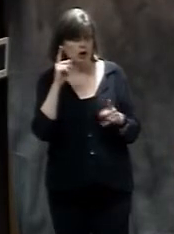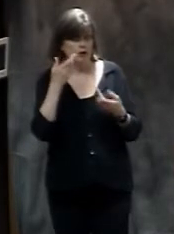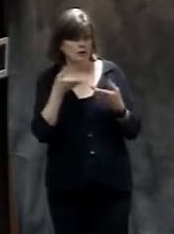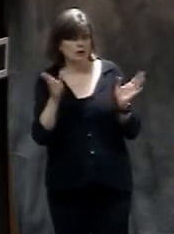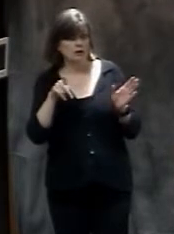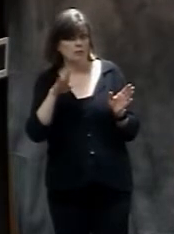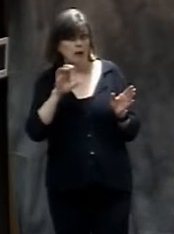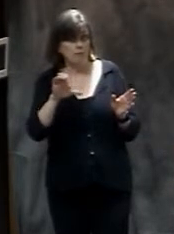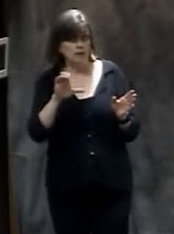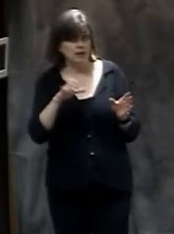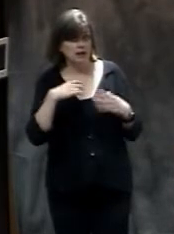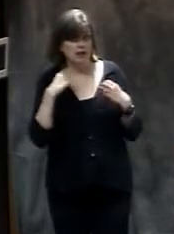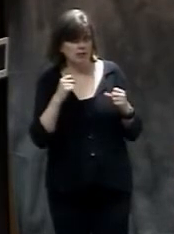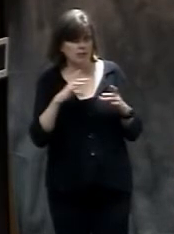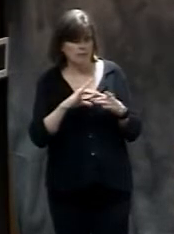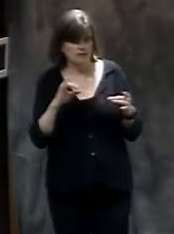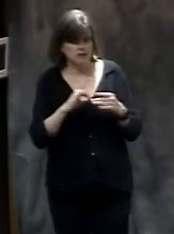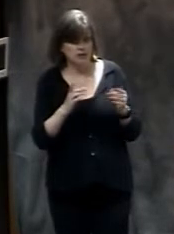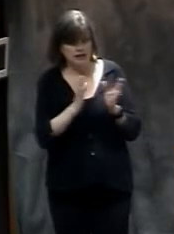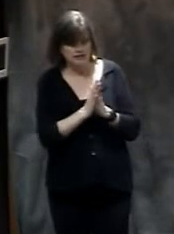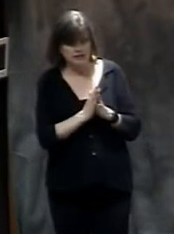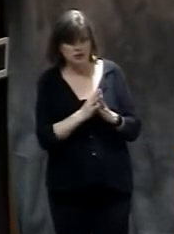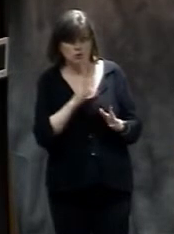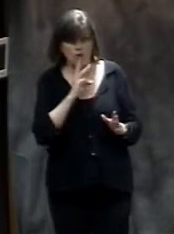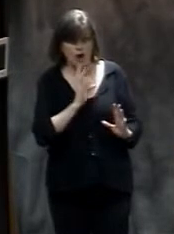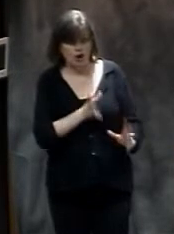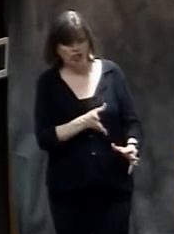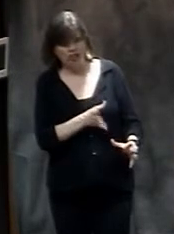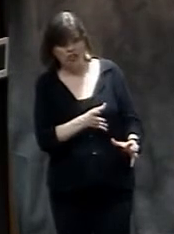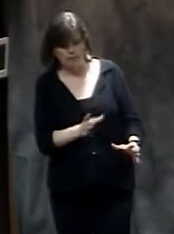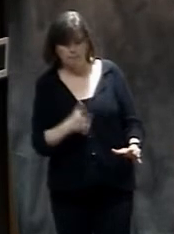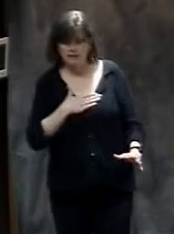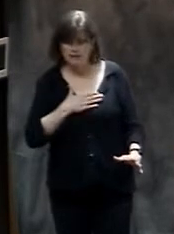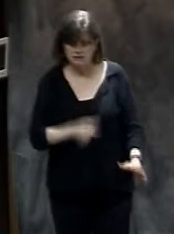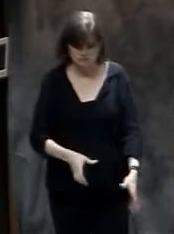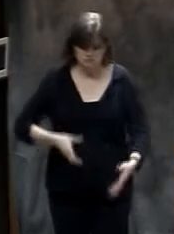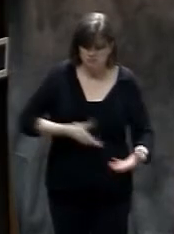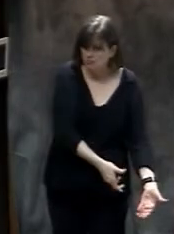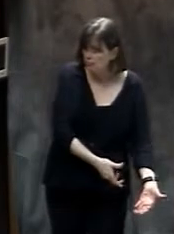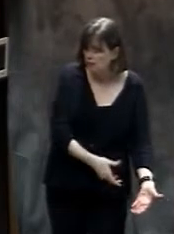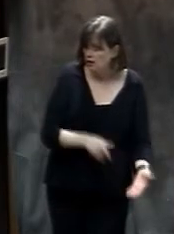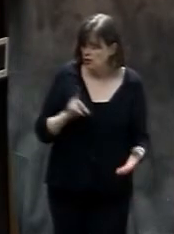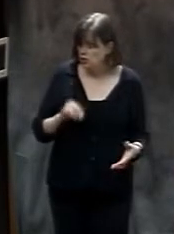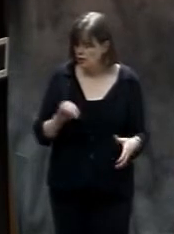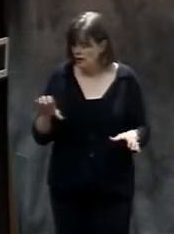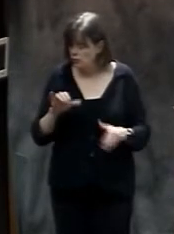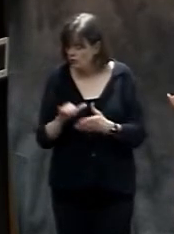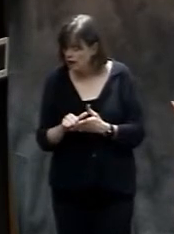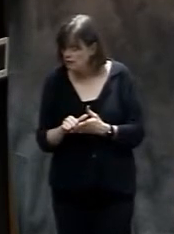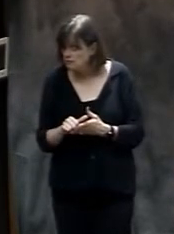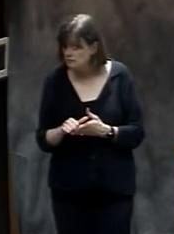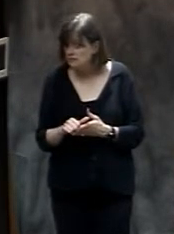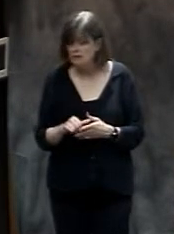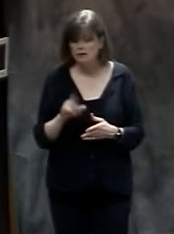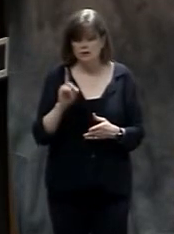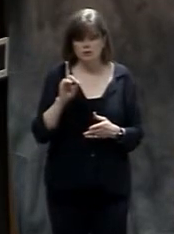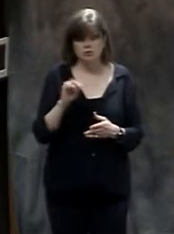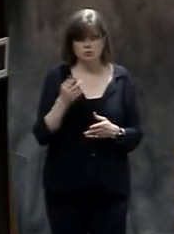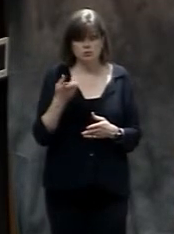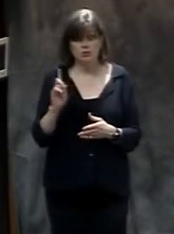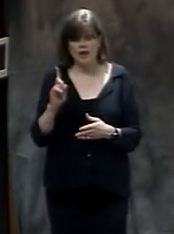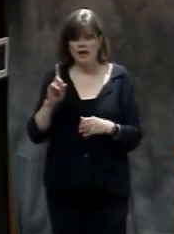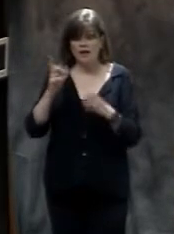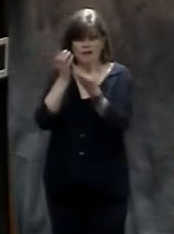to empty standing water from around their households? Do they do that? Do they check their gutters to make sure there's no standing